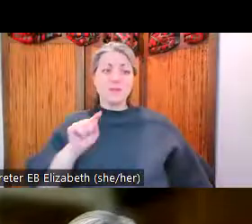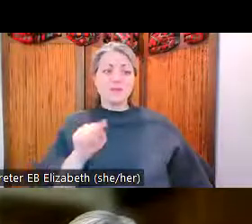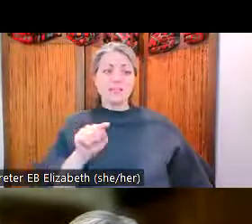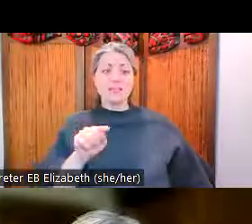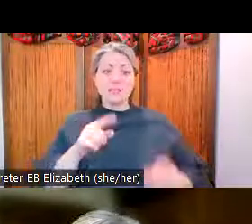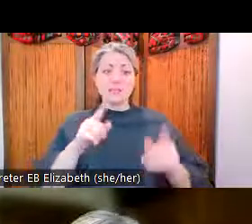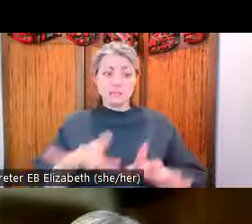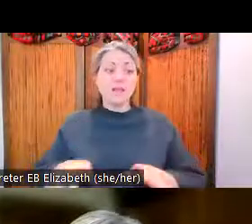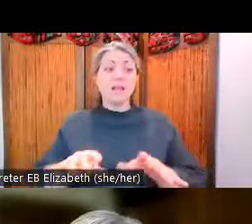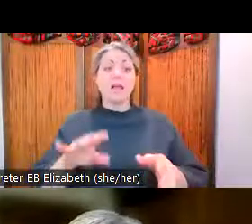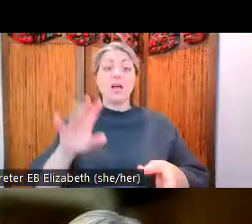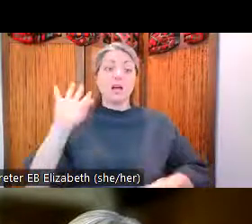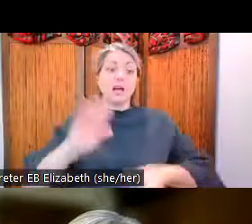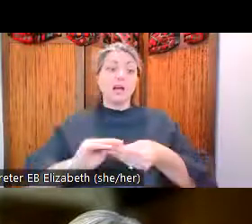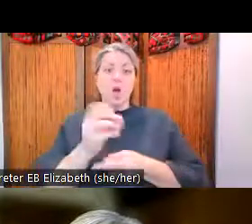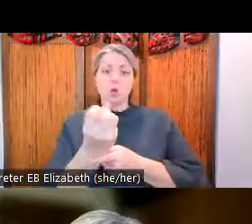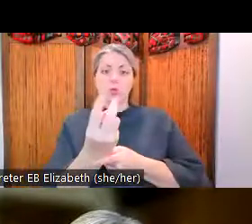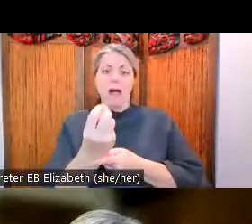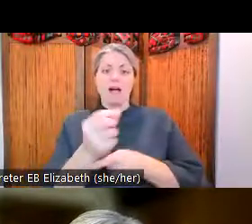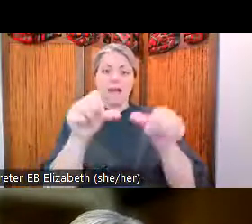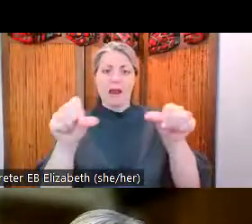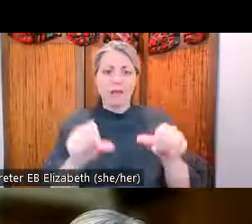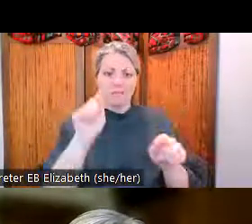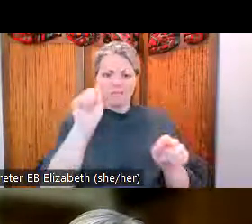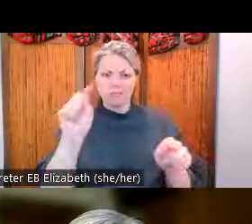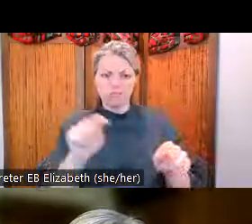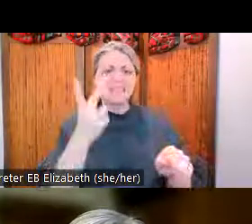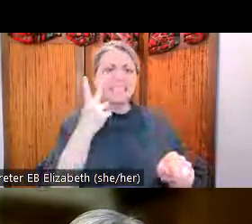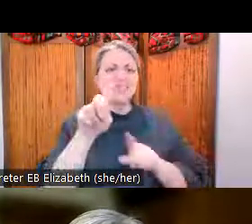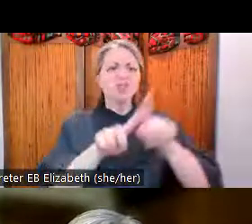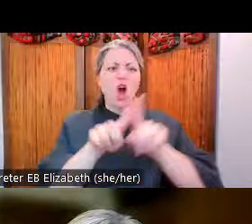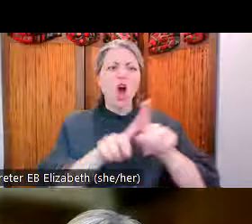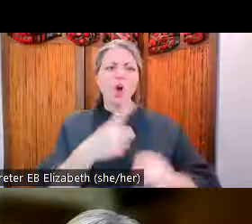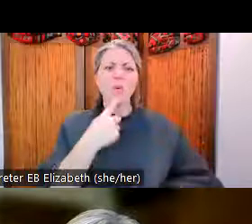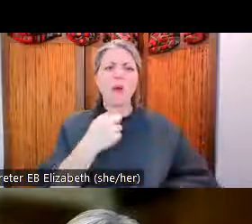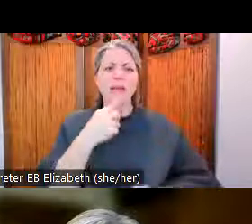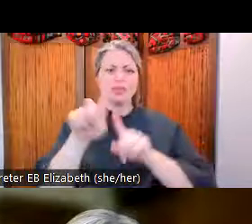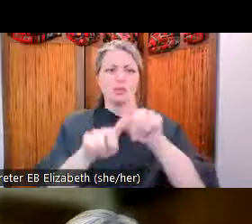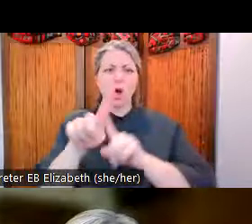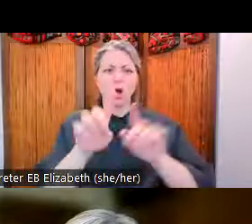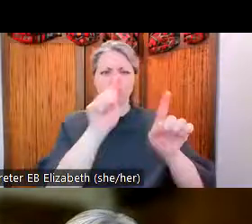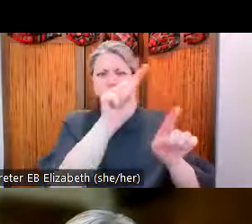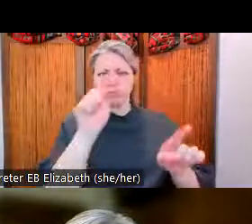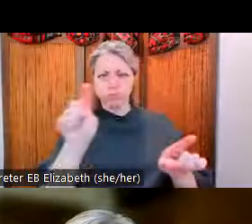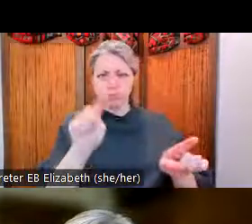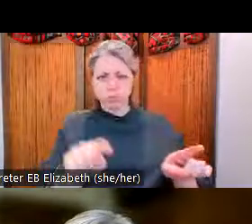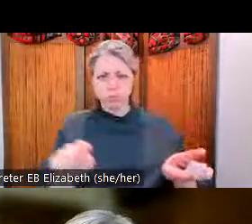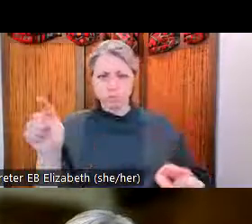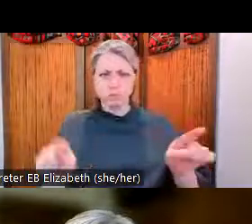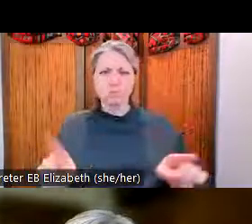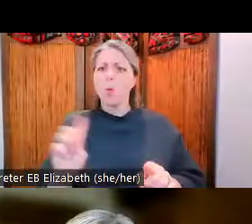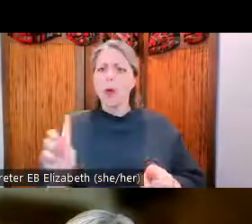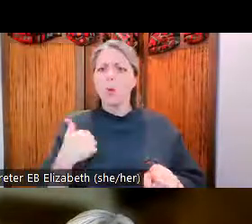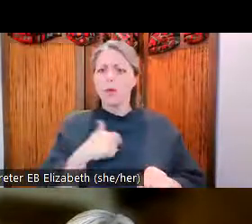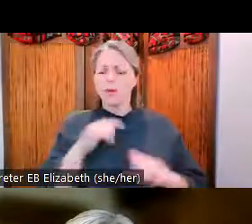from the Autism Care Network will be participating. So you can see these are some sites out in the West, some sites up